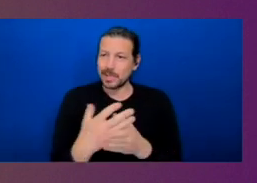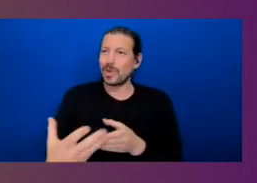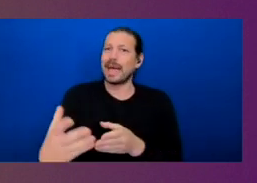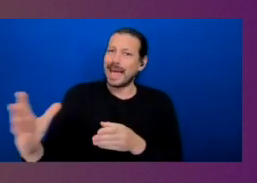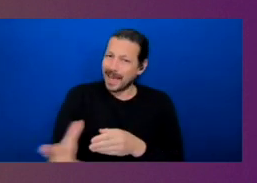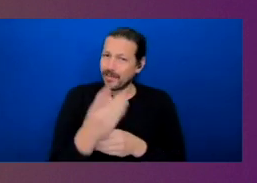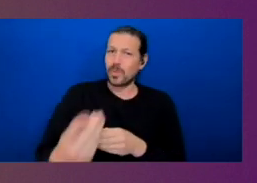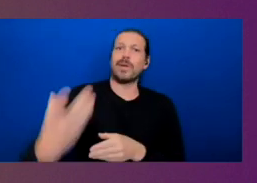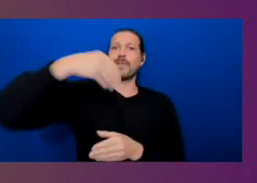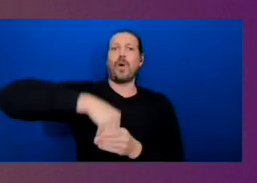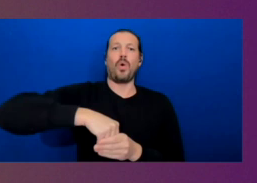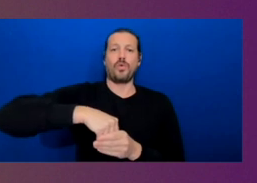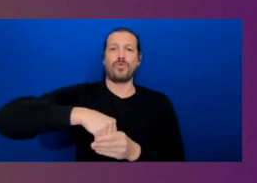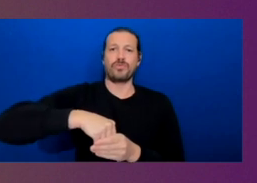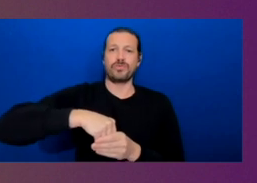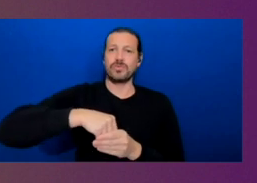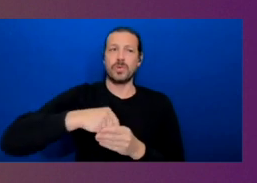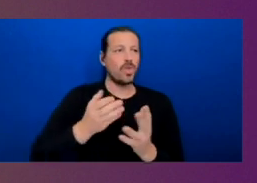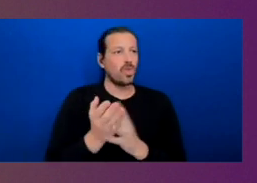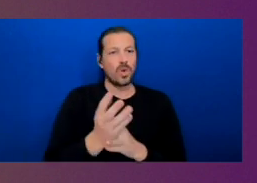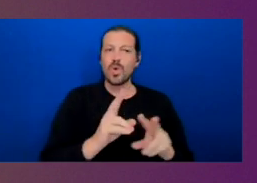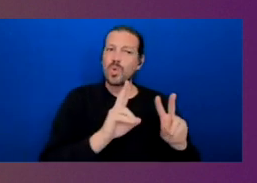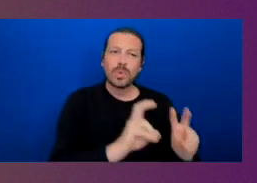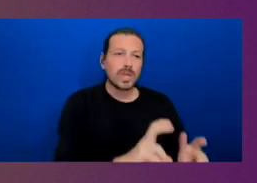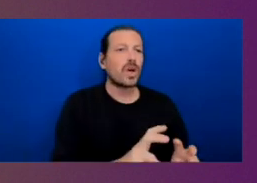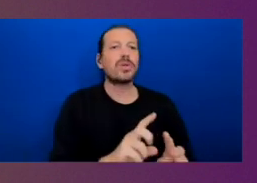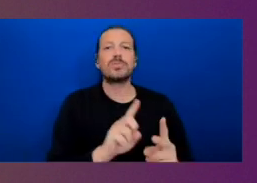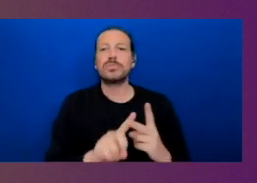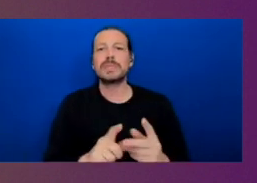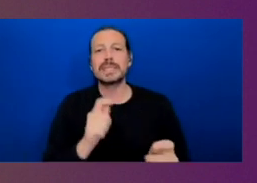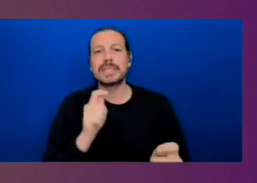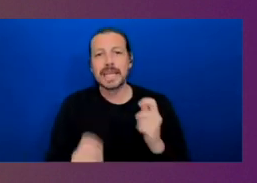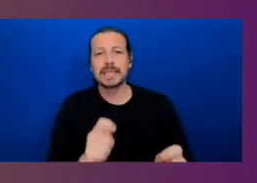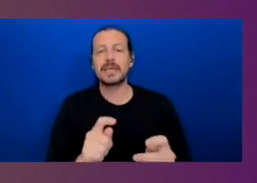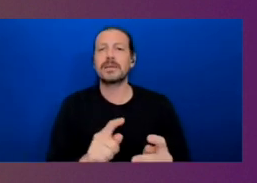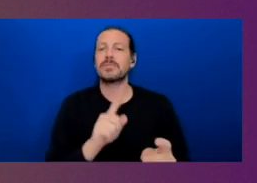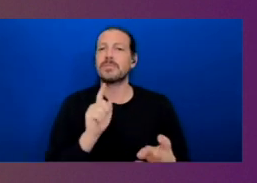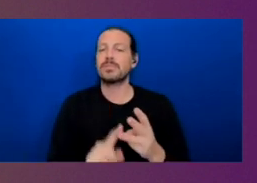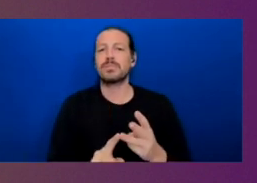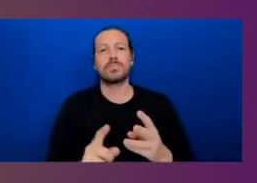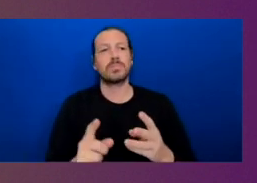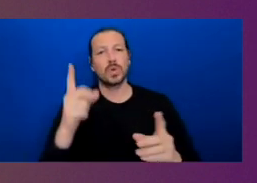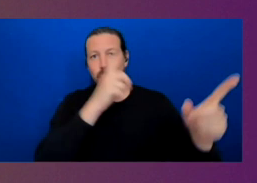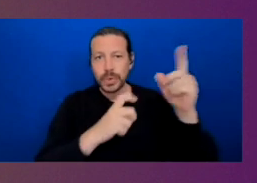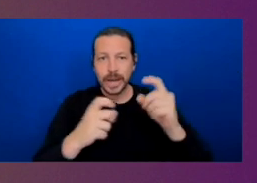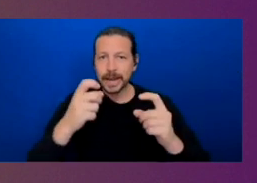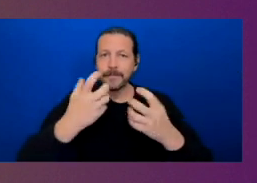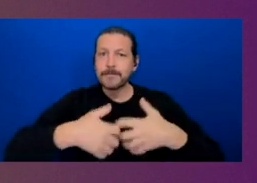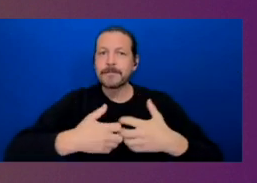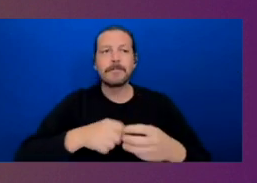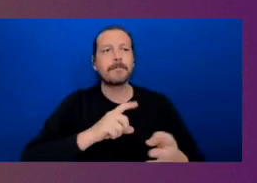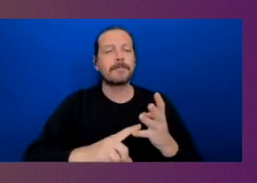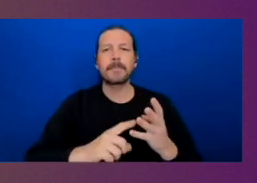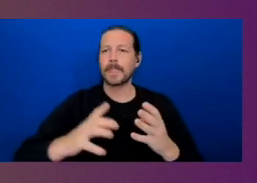target audience in the research that we do, in the testing that we do, in the creative thinking that we do, the requirements